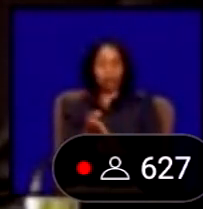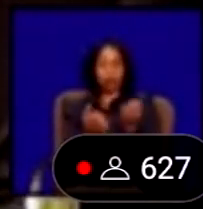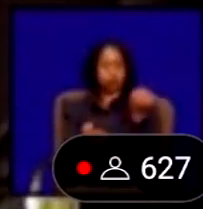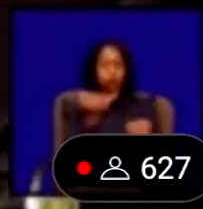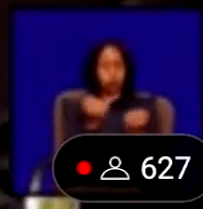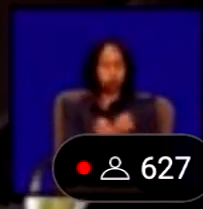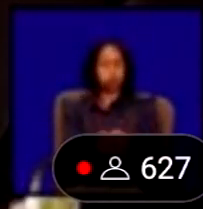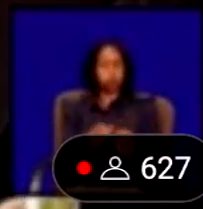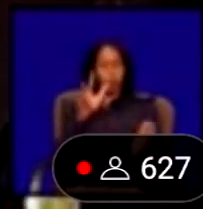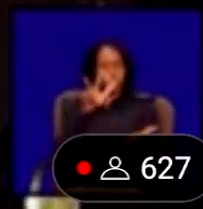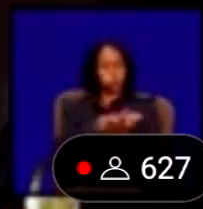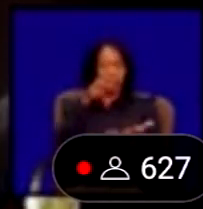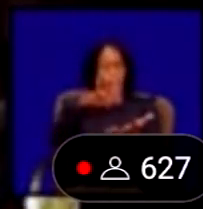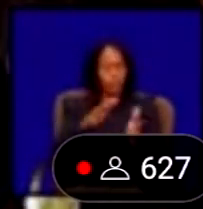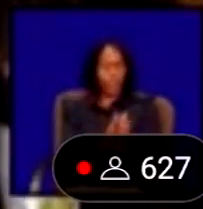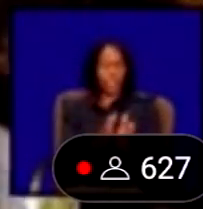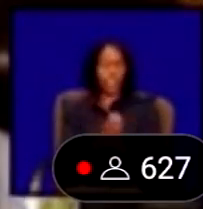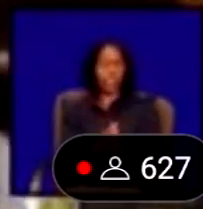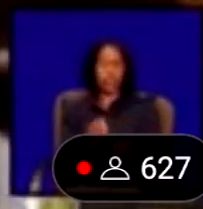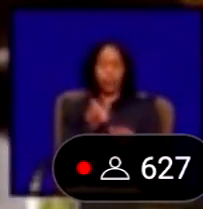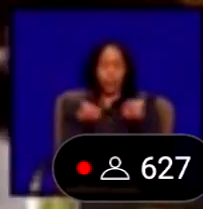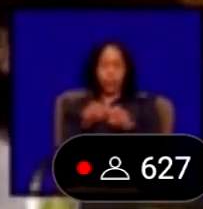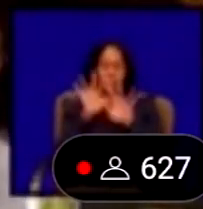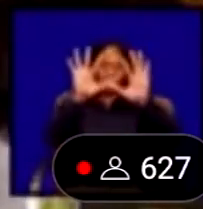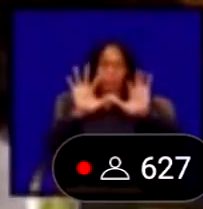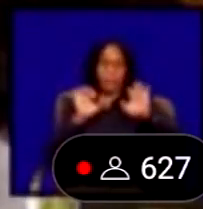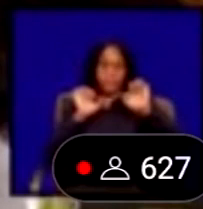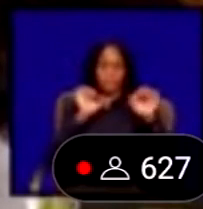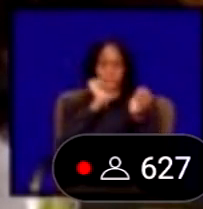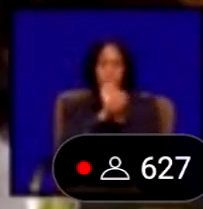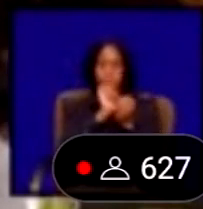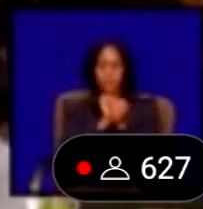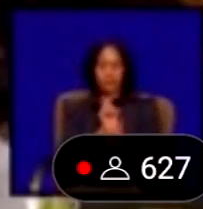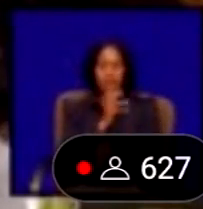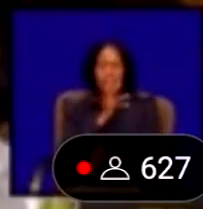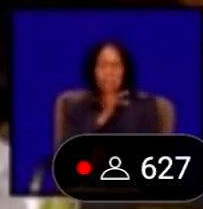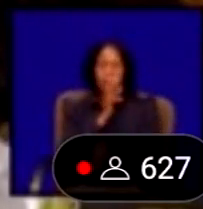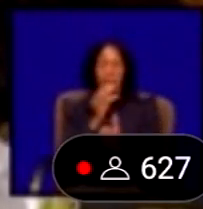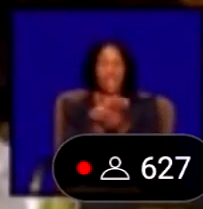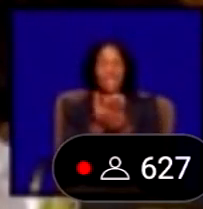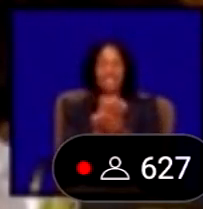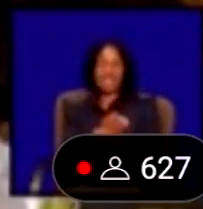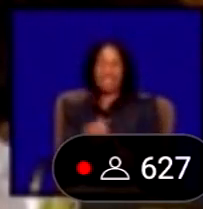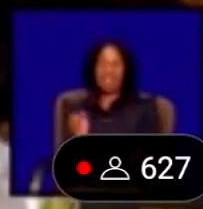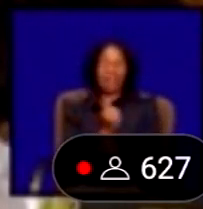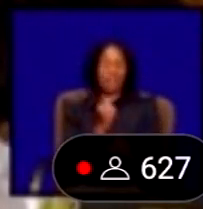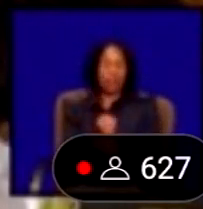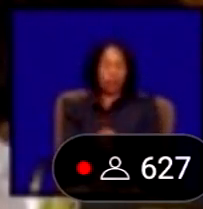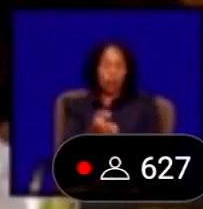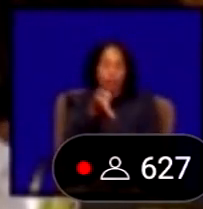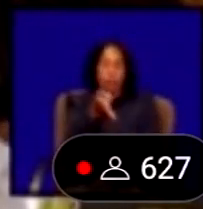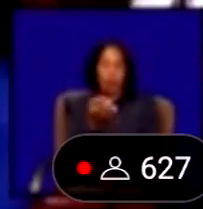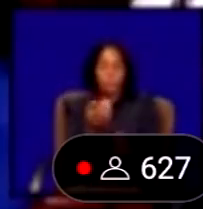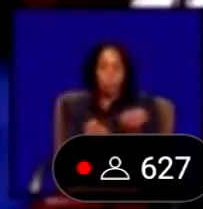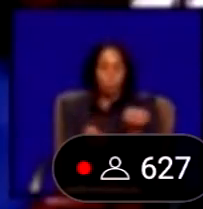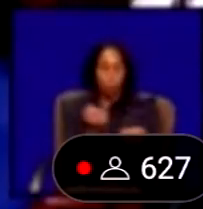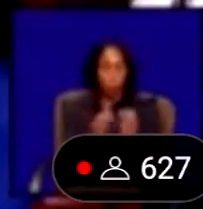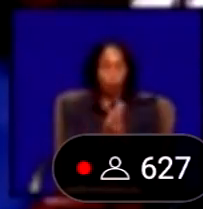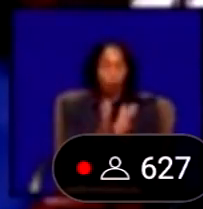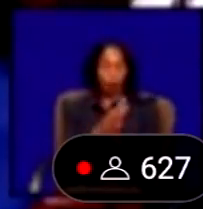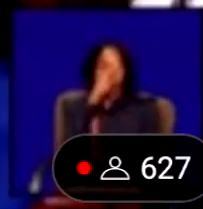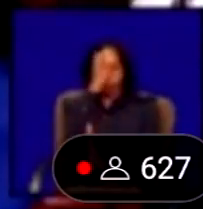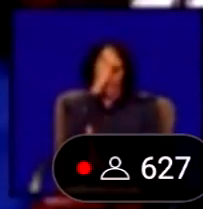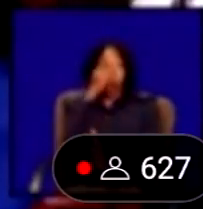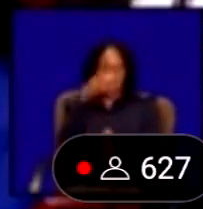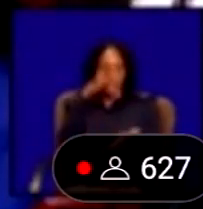prosecution. Thousands of cases never even get reported because women know that